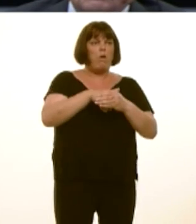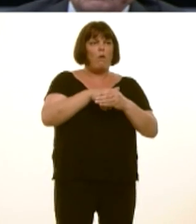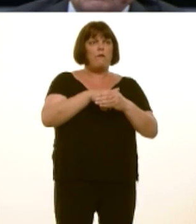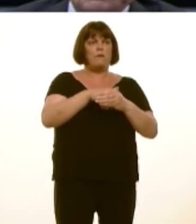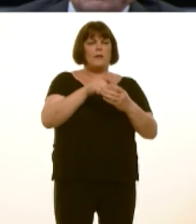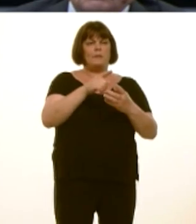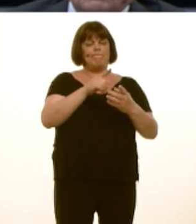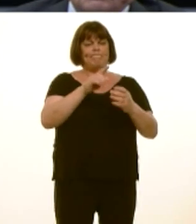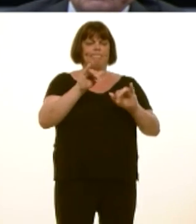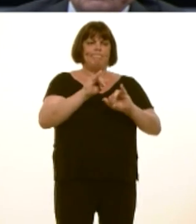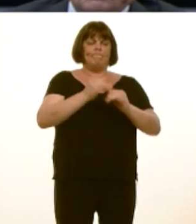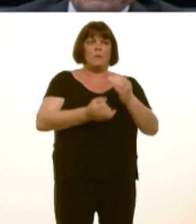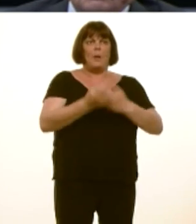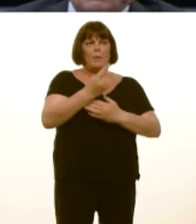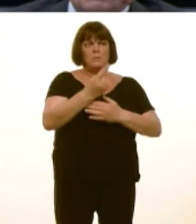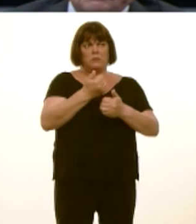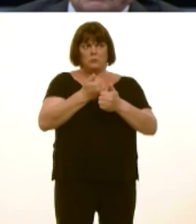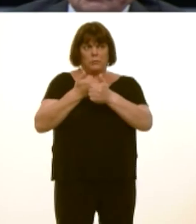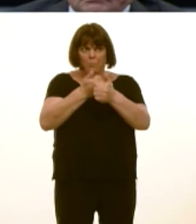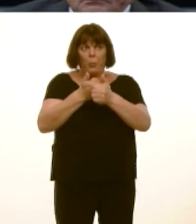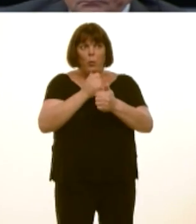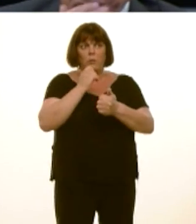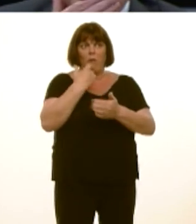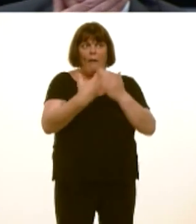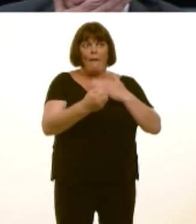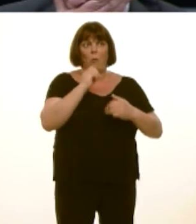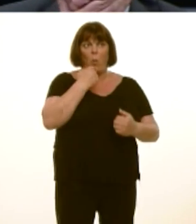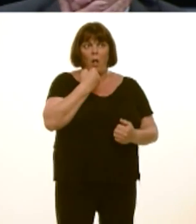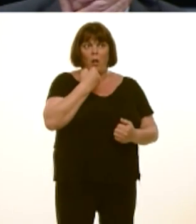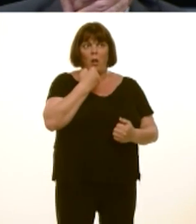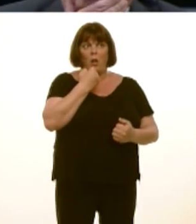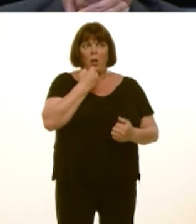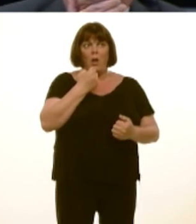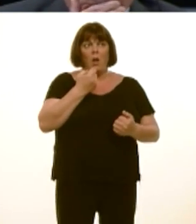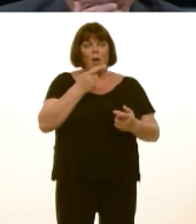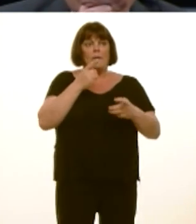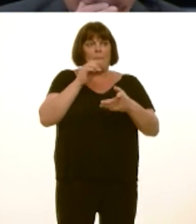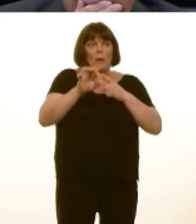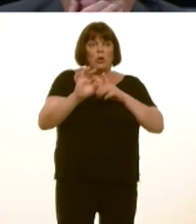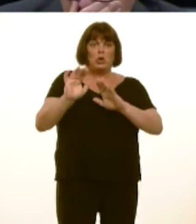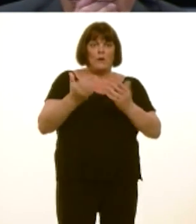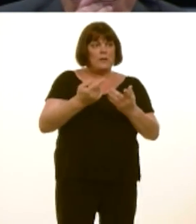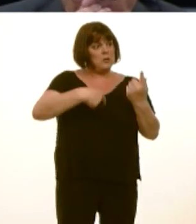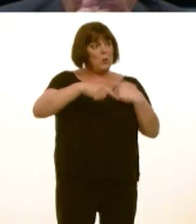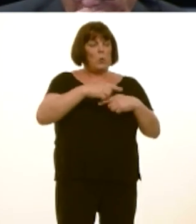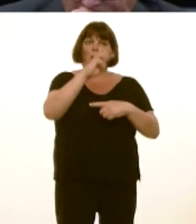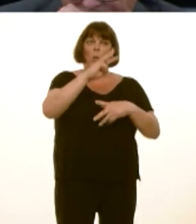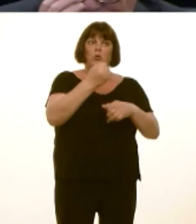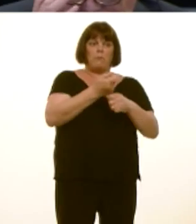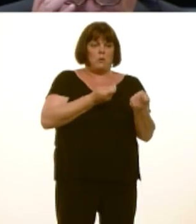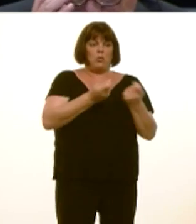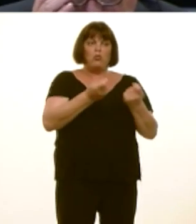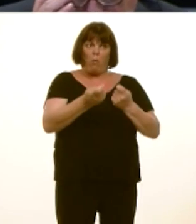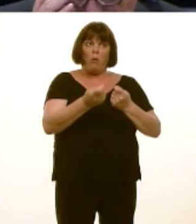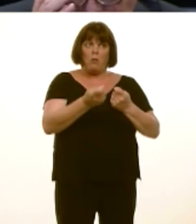will need support from services that are under the control of Welsh Government, and commit to making sure that those are made available.